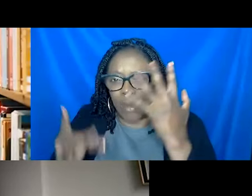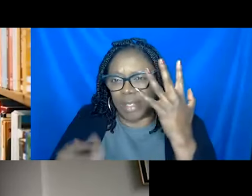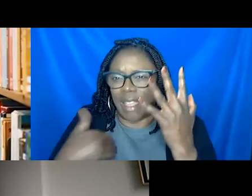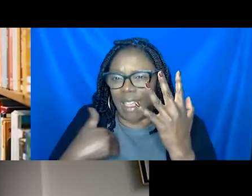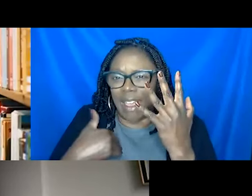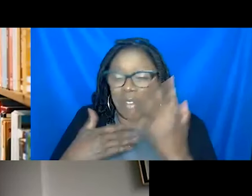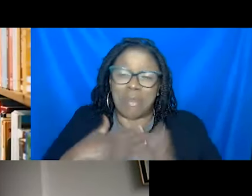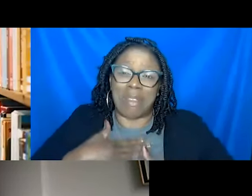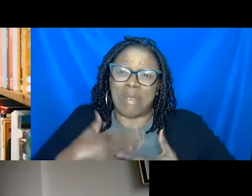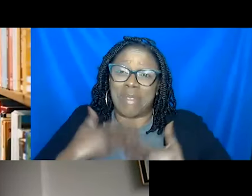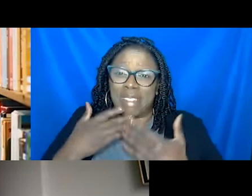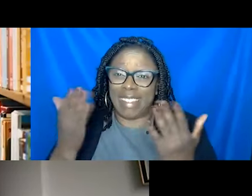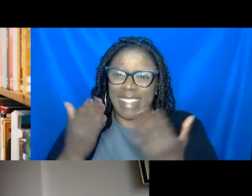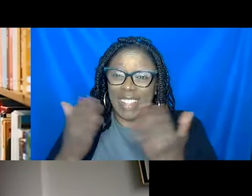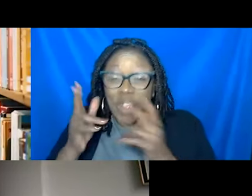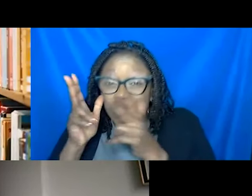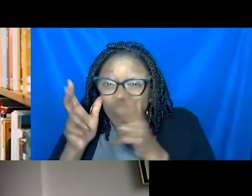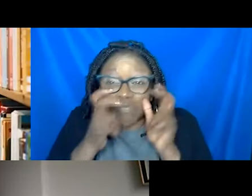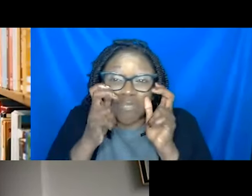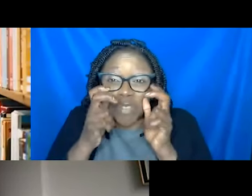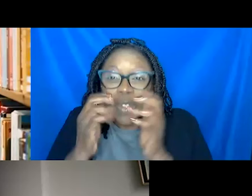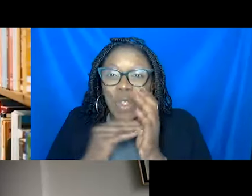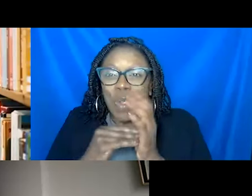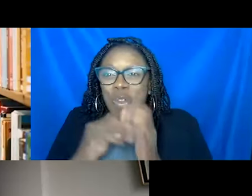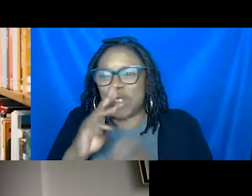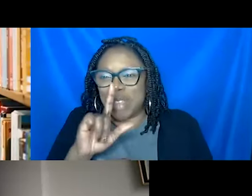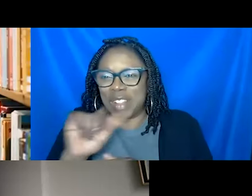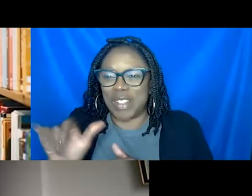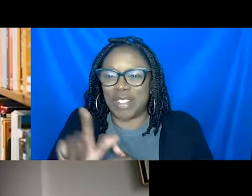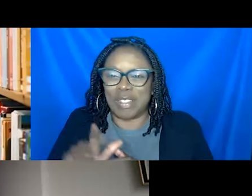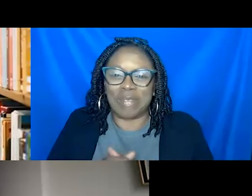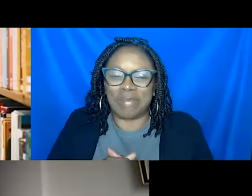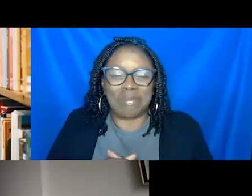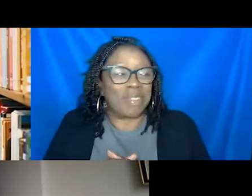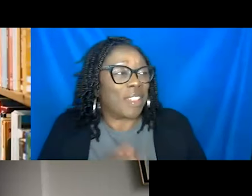I'm happy to hear what you learned on your sabbatical. Oh, thank you so much. I